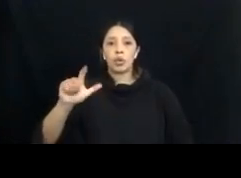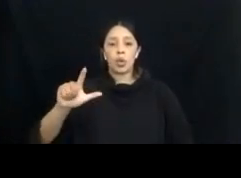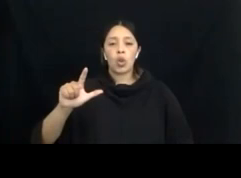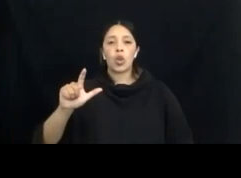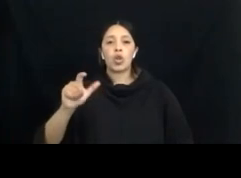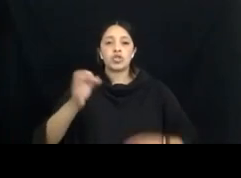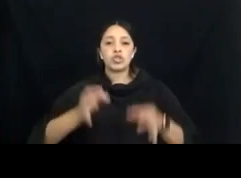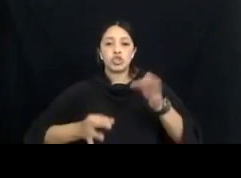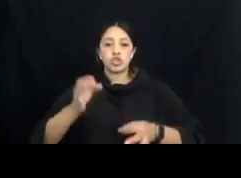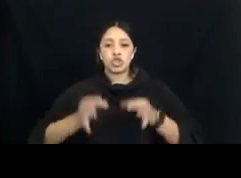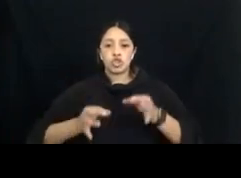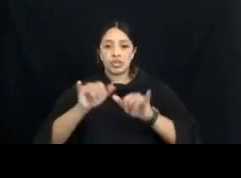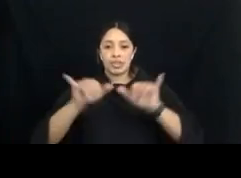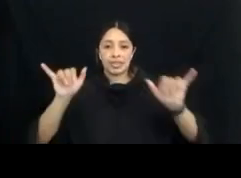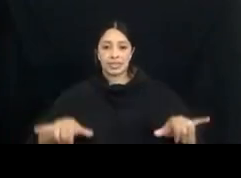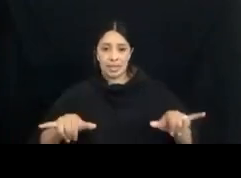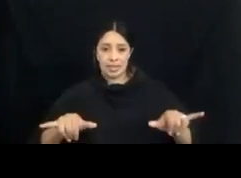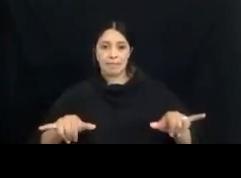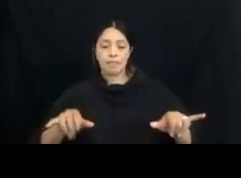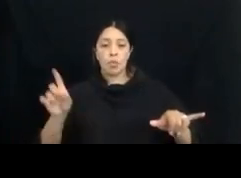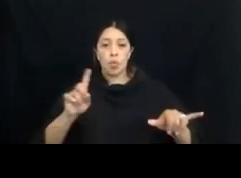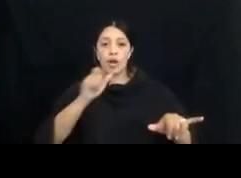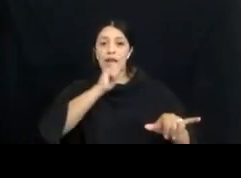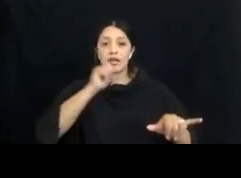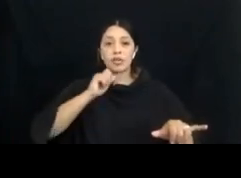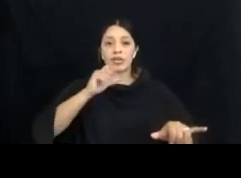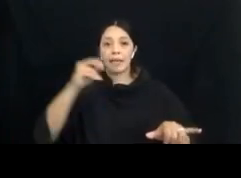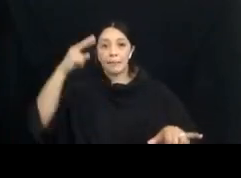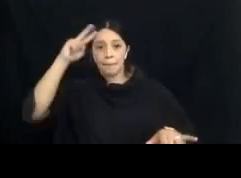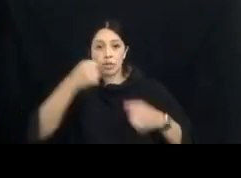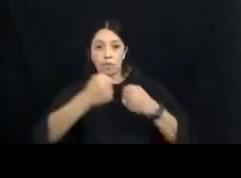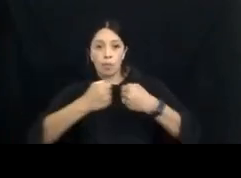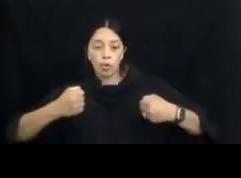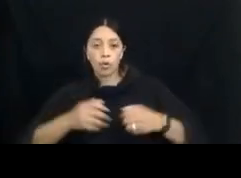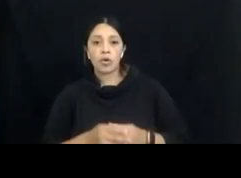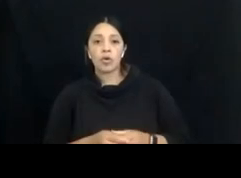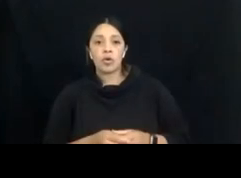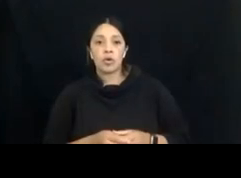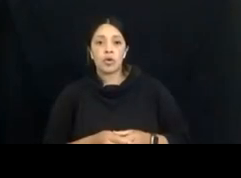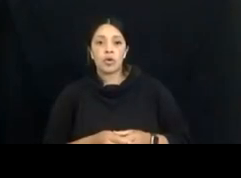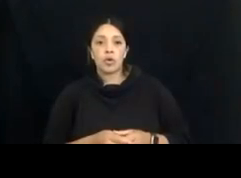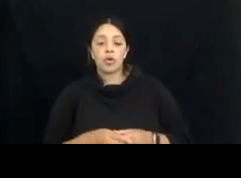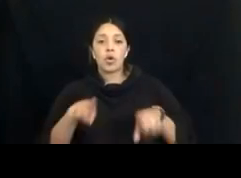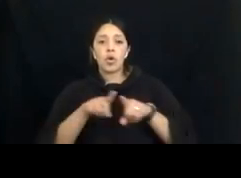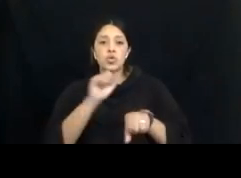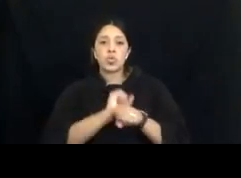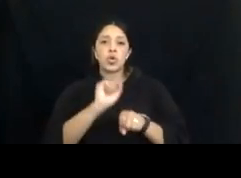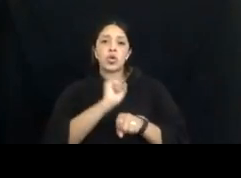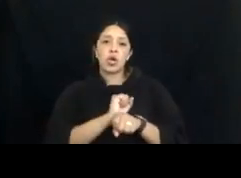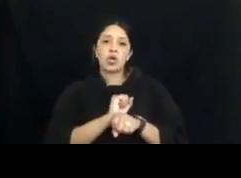concerns at the Arizona and Mexico border. She also worked on under Project